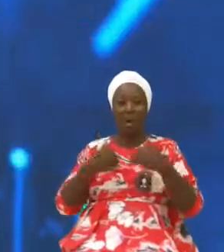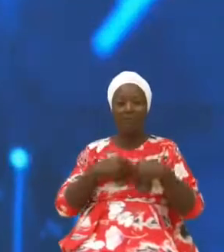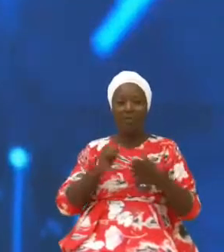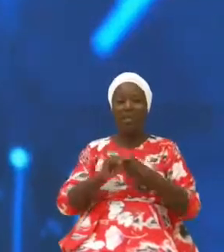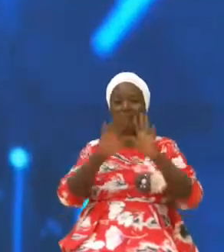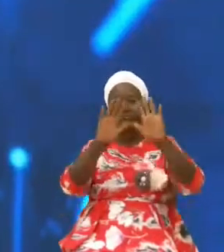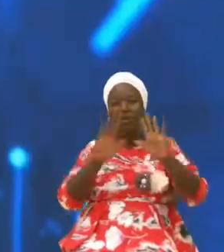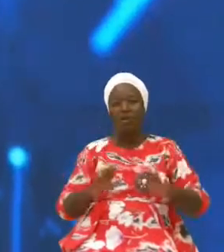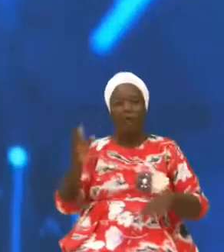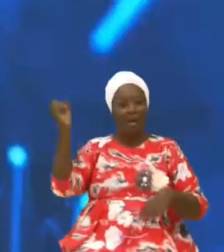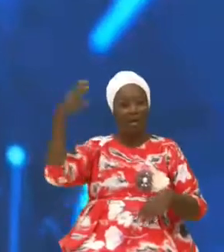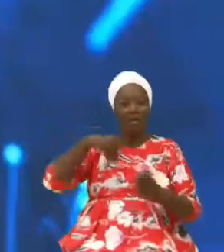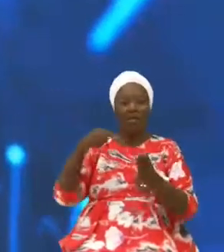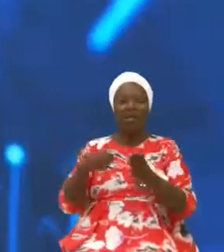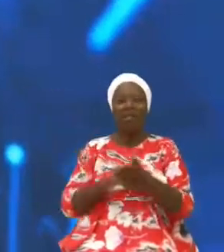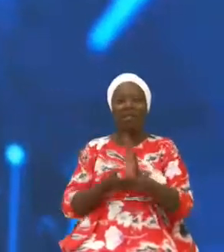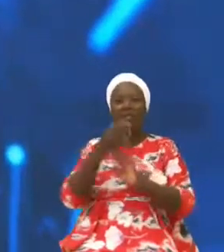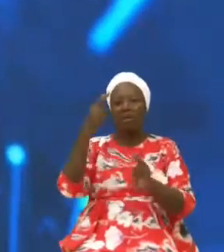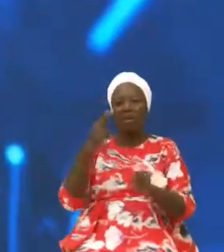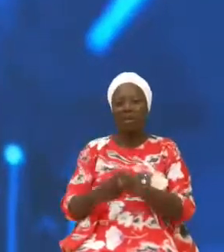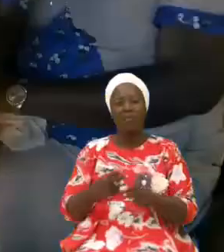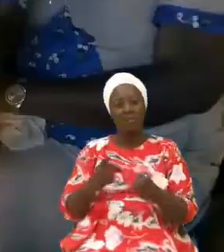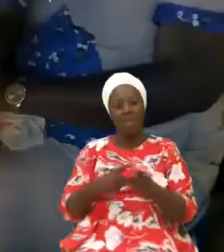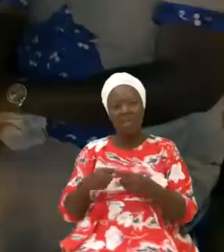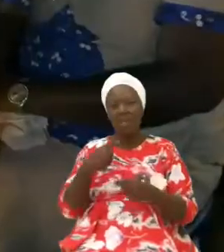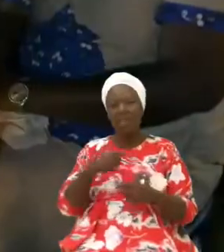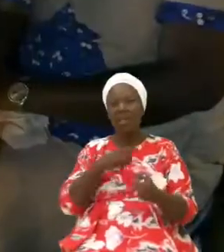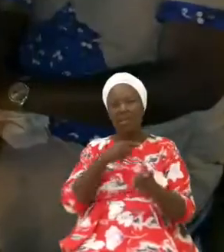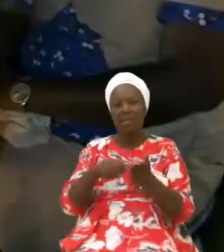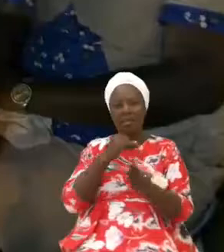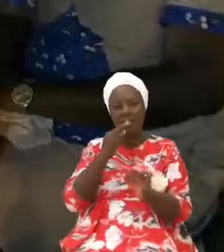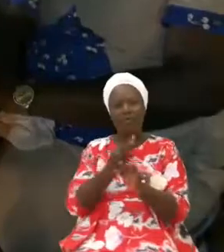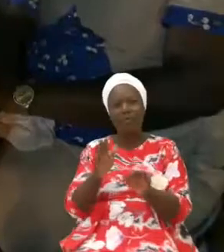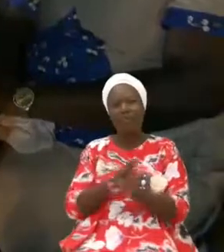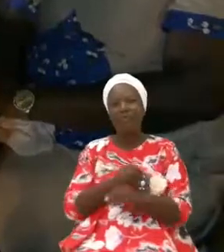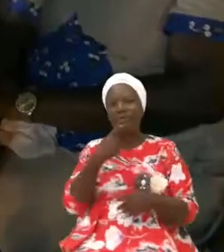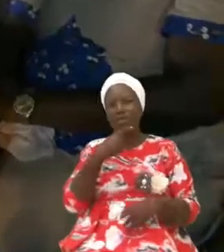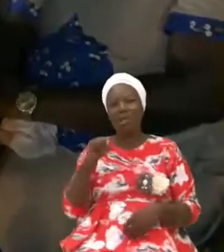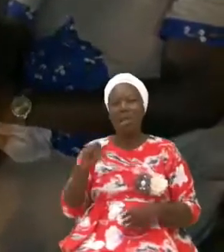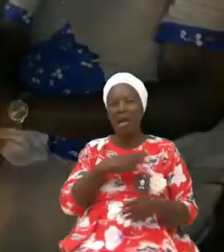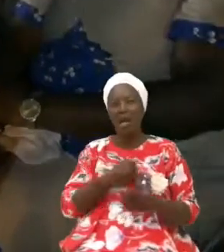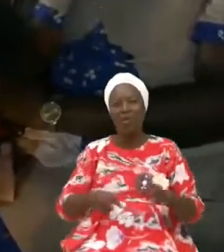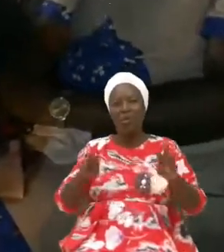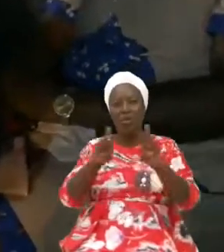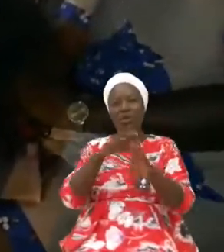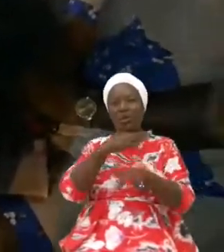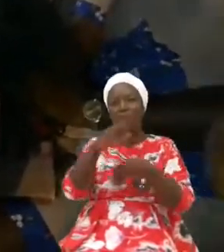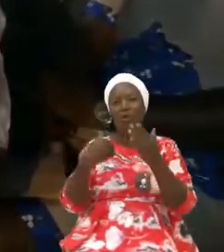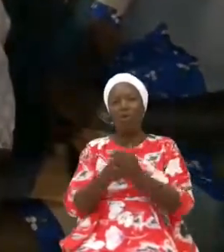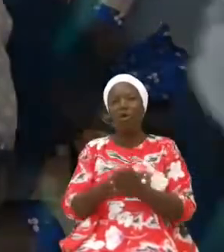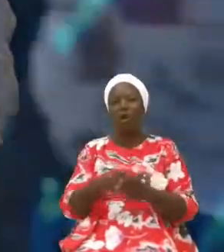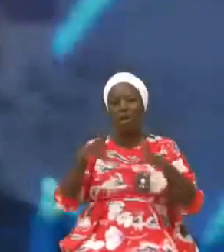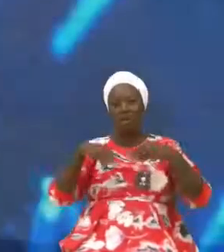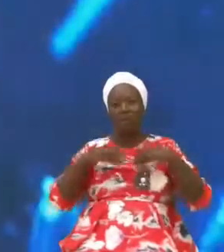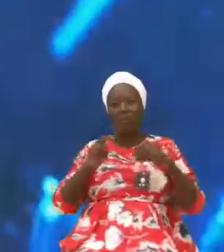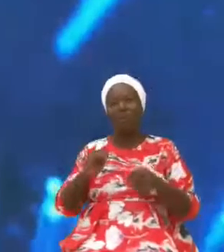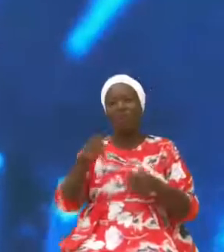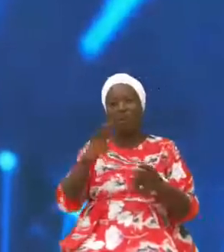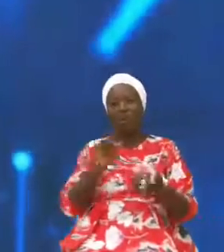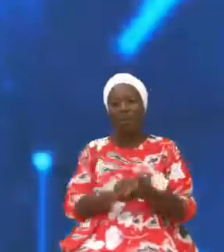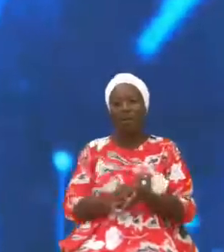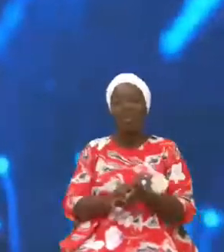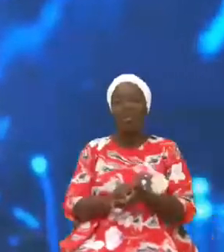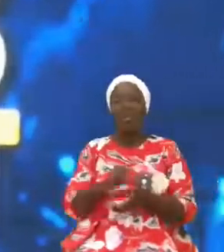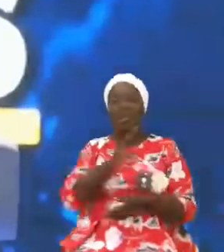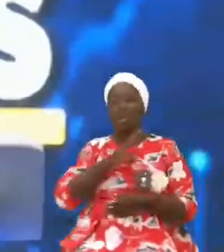tonight by grace in Jesus' name. It says, this is a faithful saying and worthy